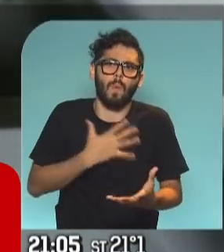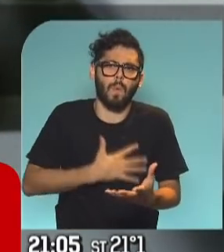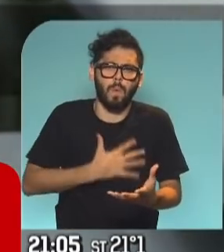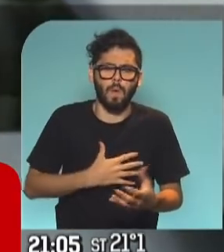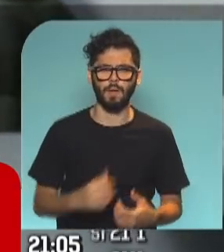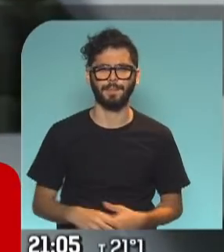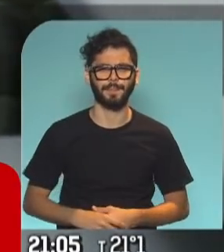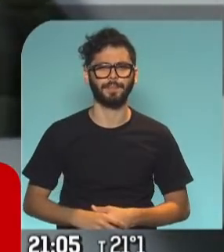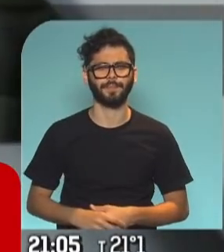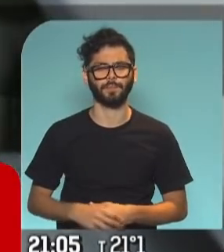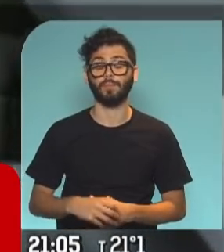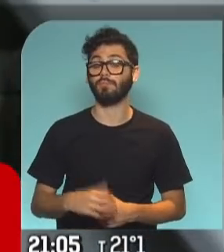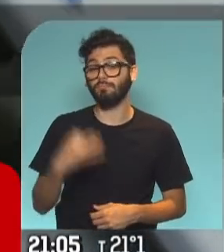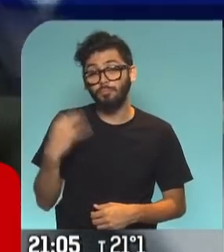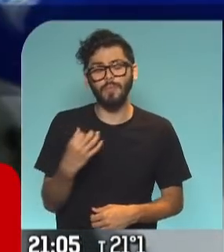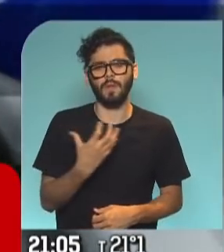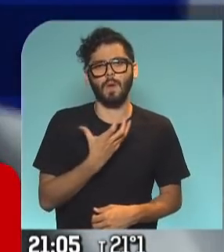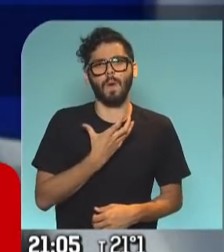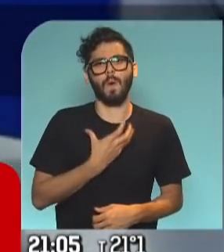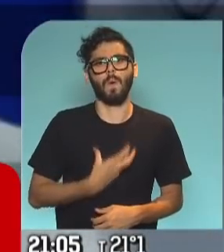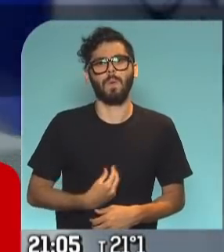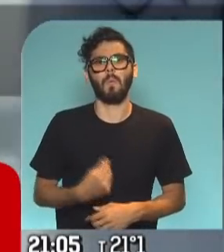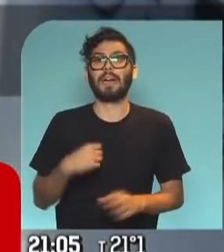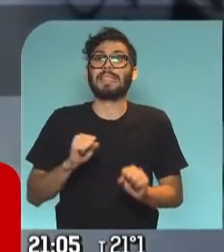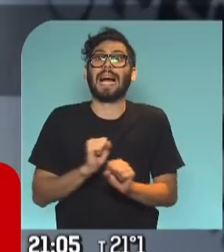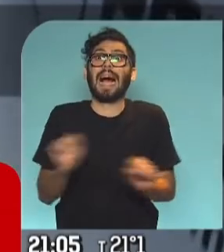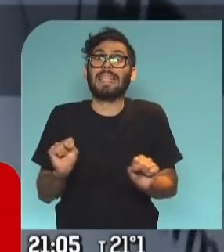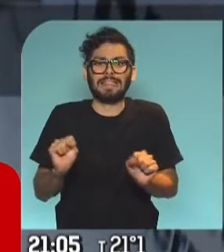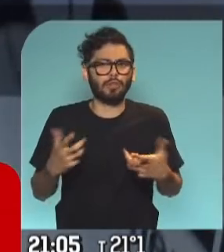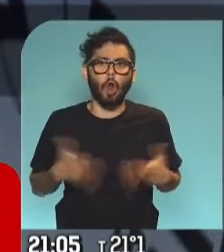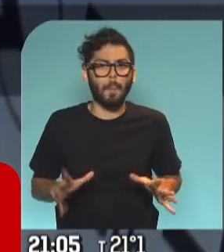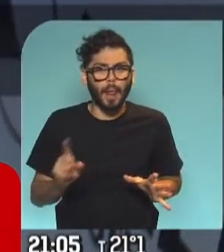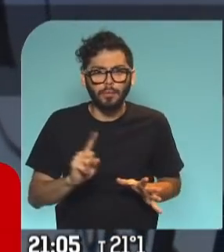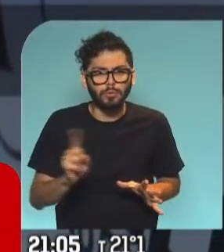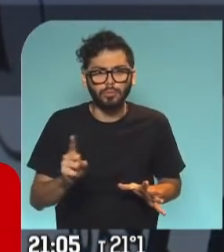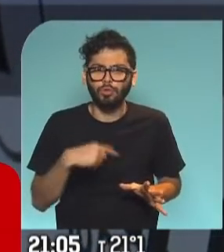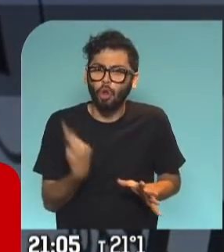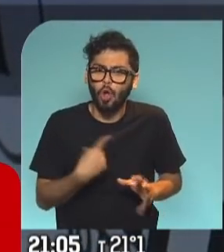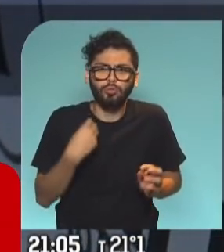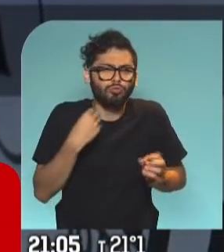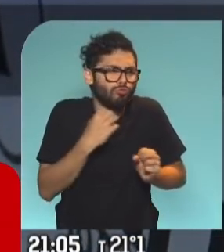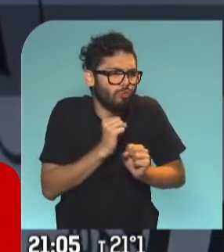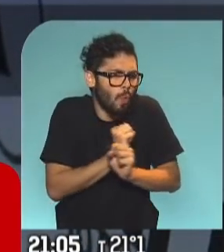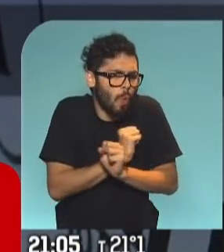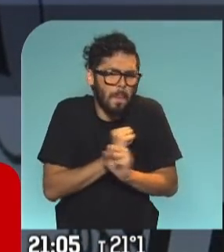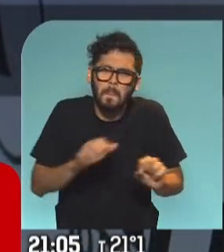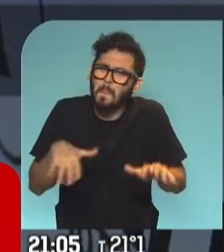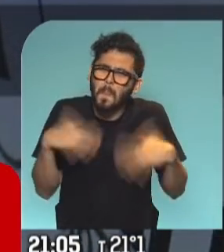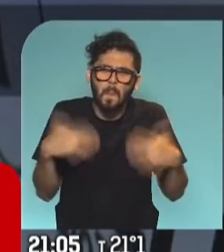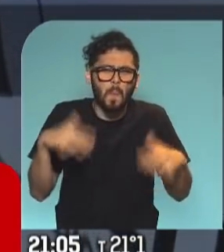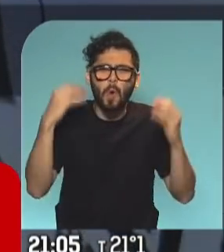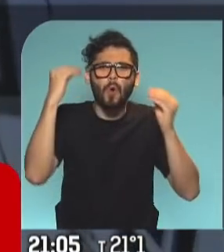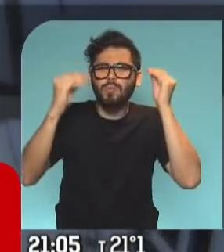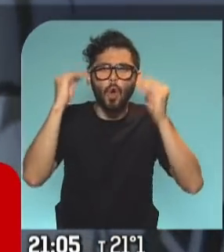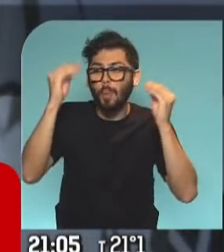big relief, because I think it's not an ordinary crisis. And we are terribly worried. We don't know what's happening.